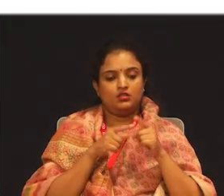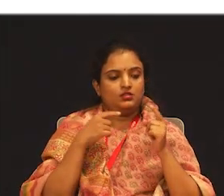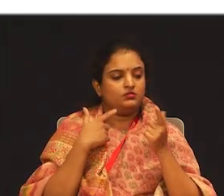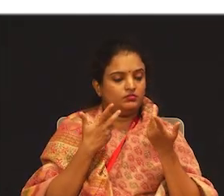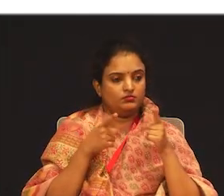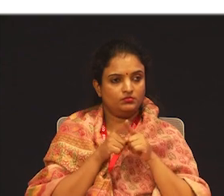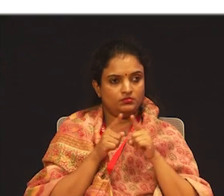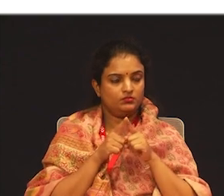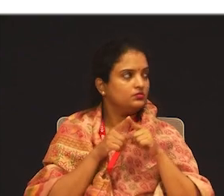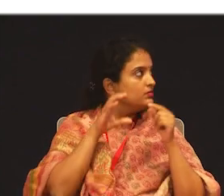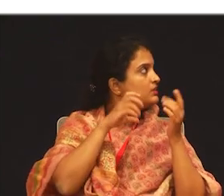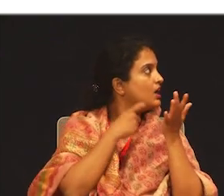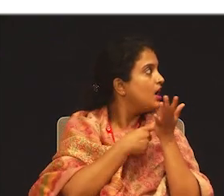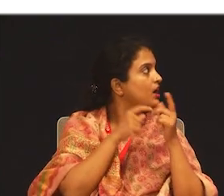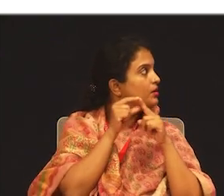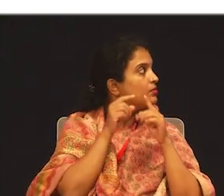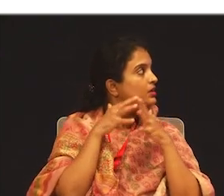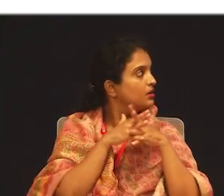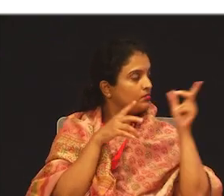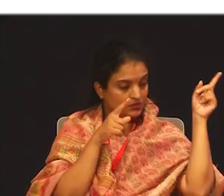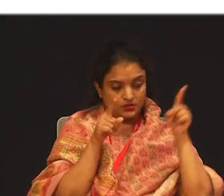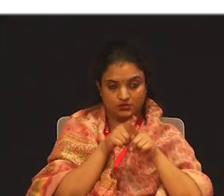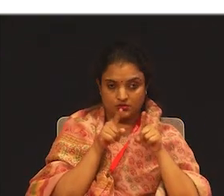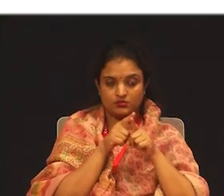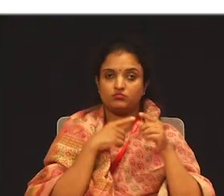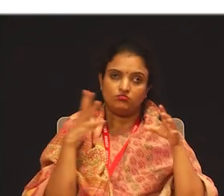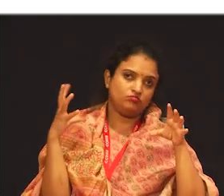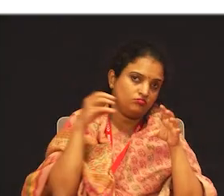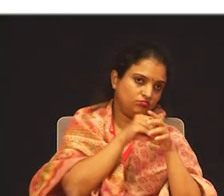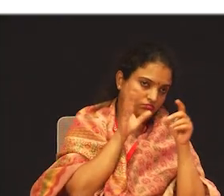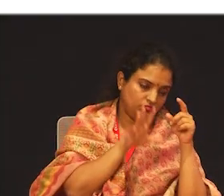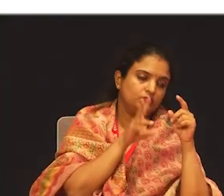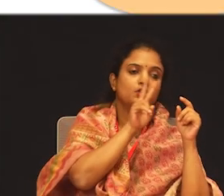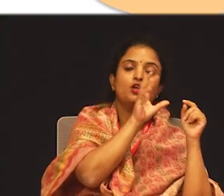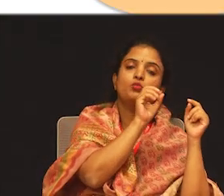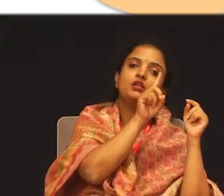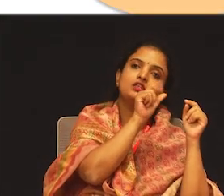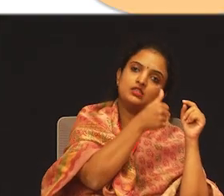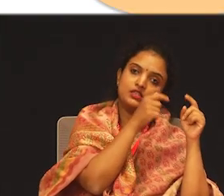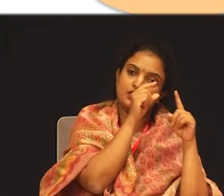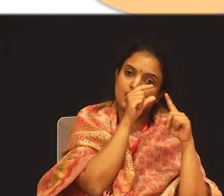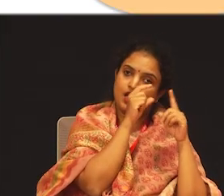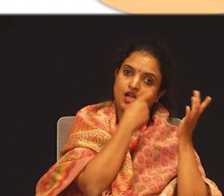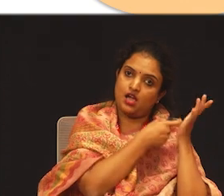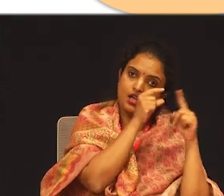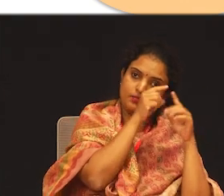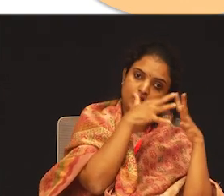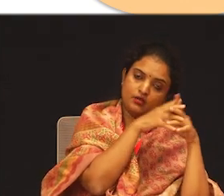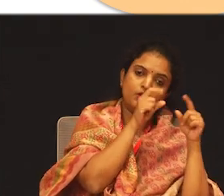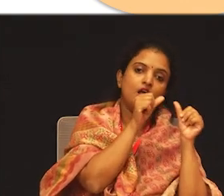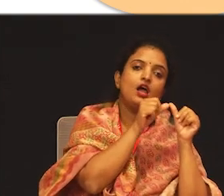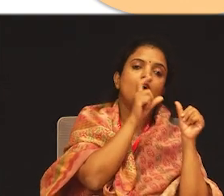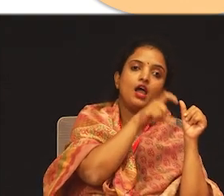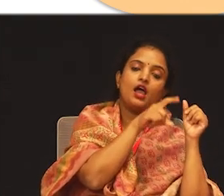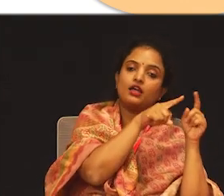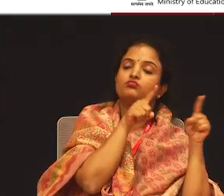because UNCRPD principles are as it is adopted by RPWD Act 2016. And this is the list